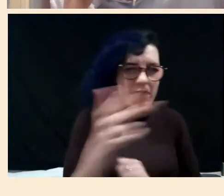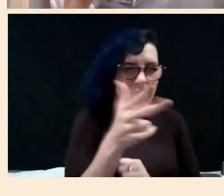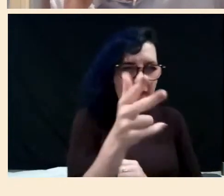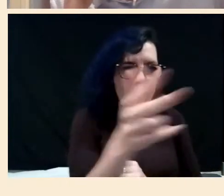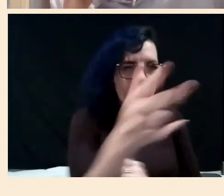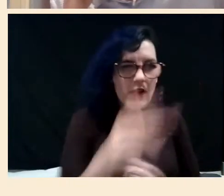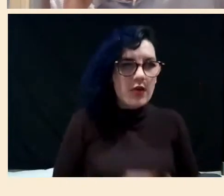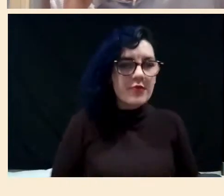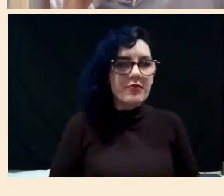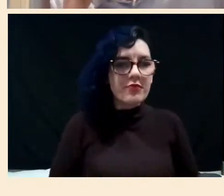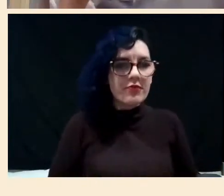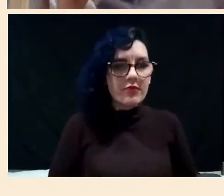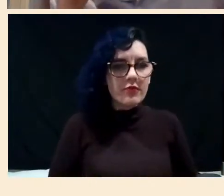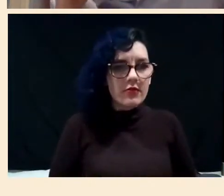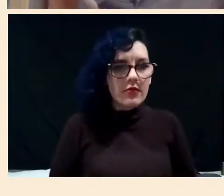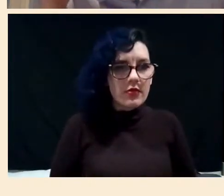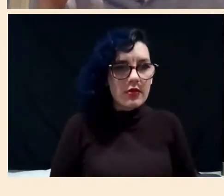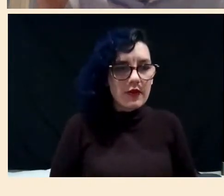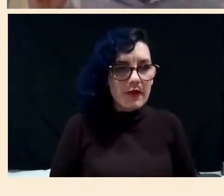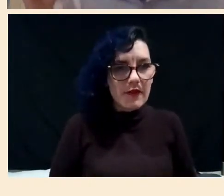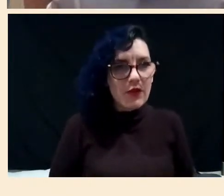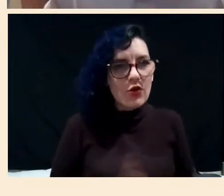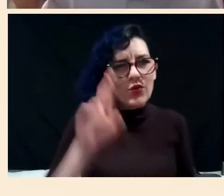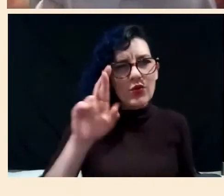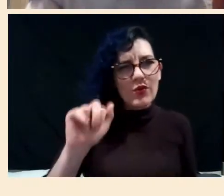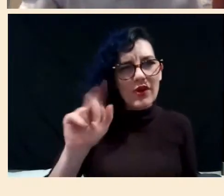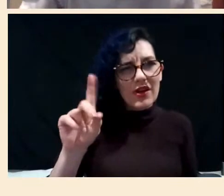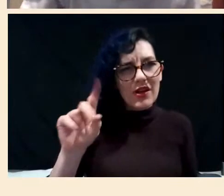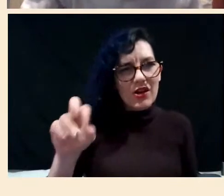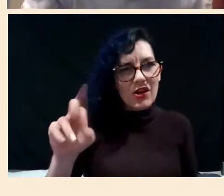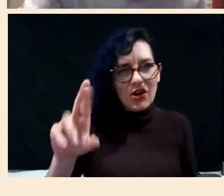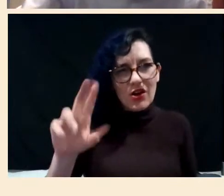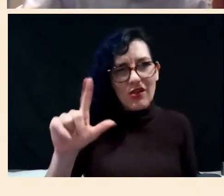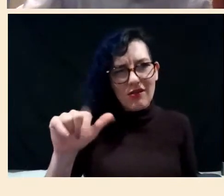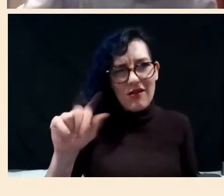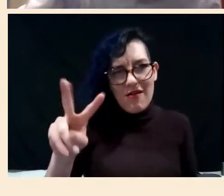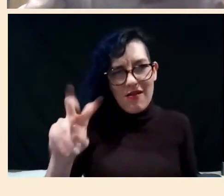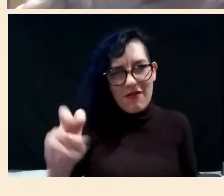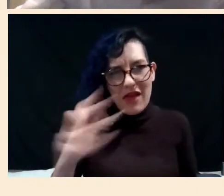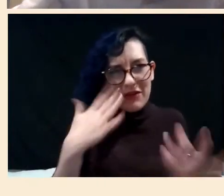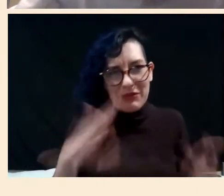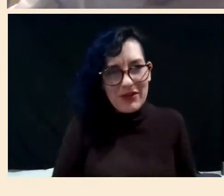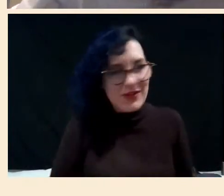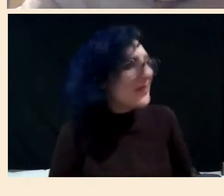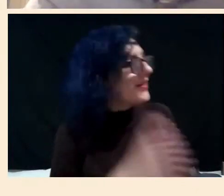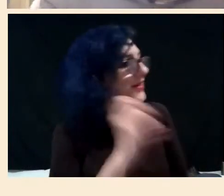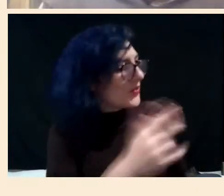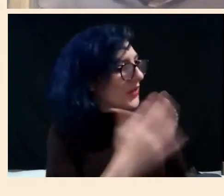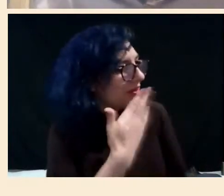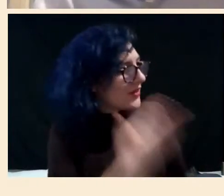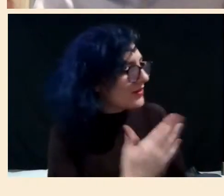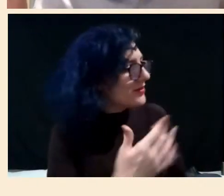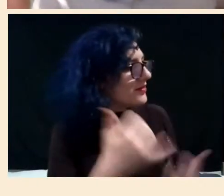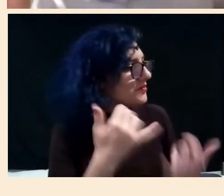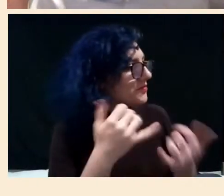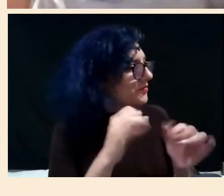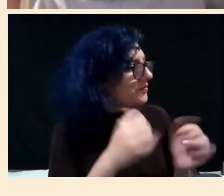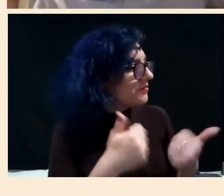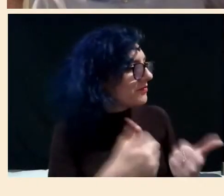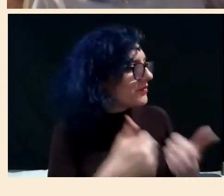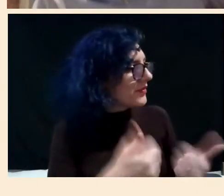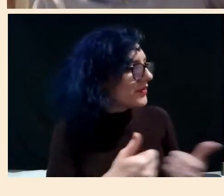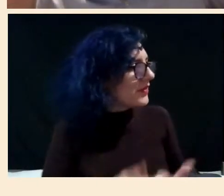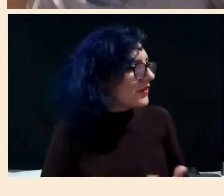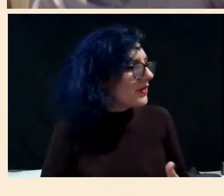Radar Love, I don't know. All right, that works. All right, with that, we're almost, as I said, we're almost ready to hear questions